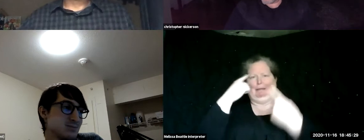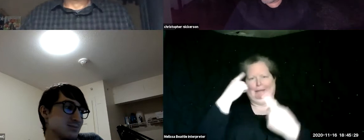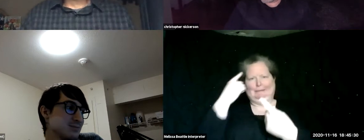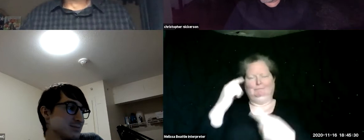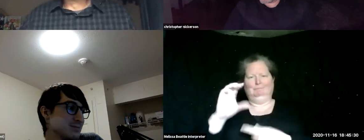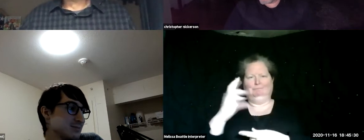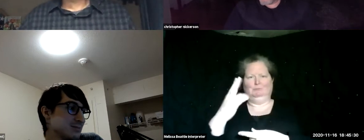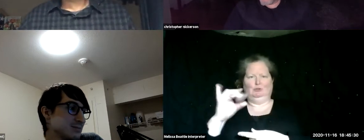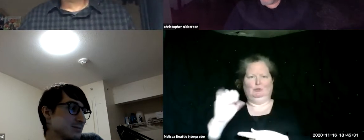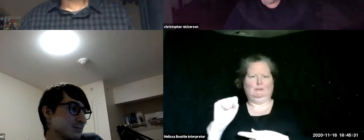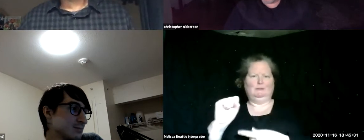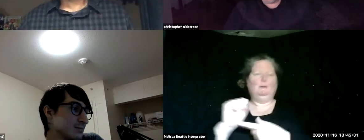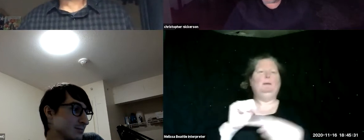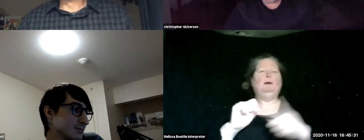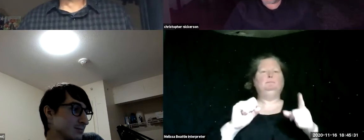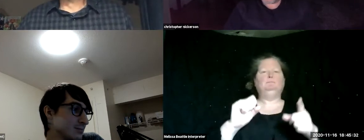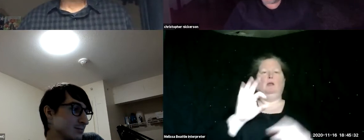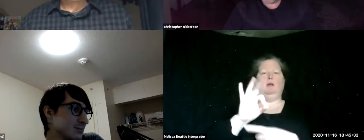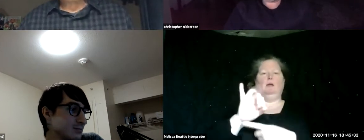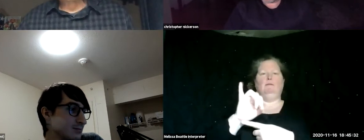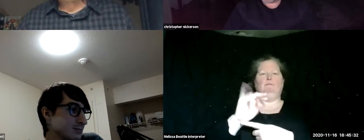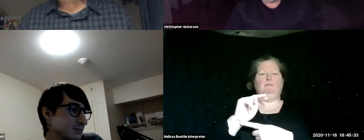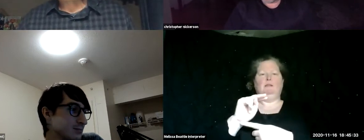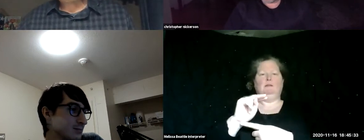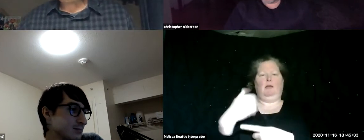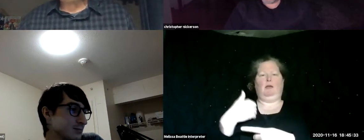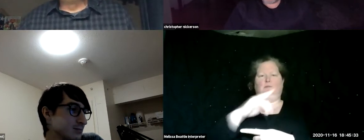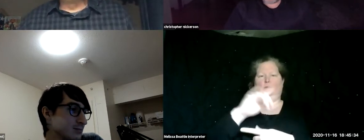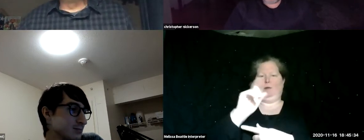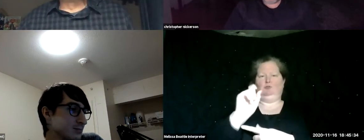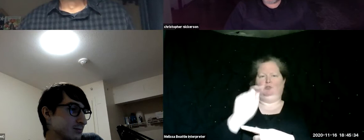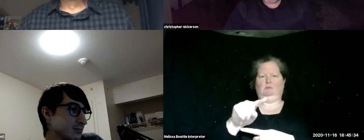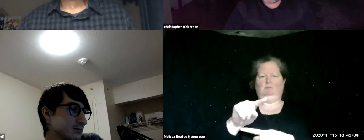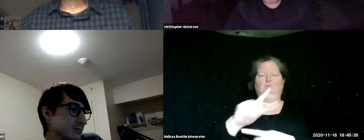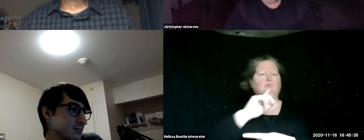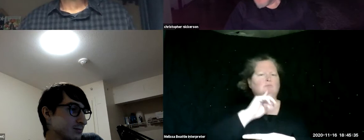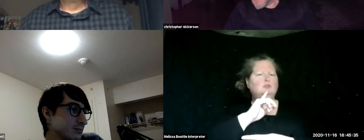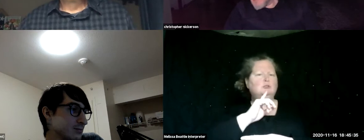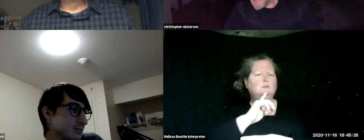Fair enough. So Finn's got a question for you. Sure.